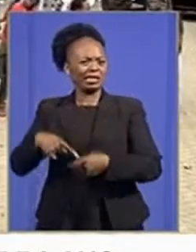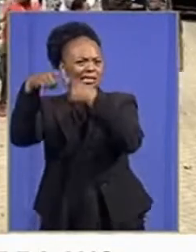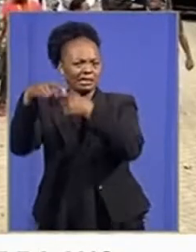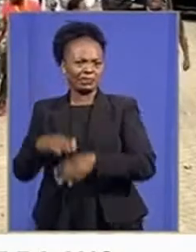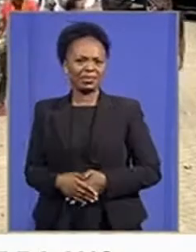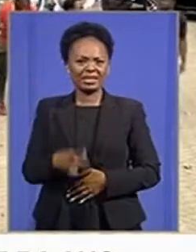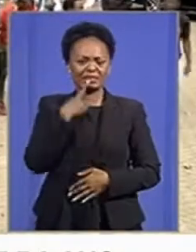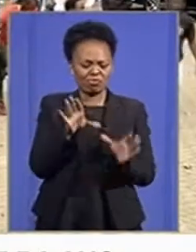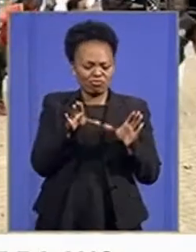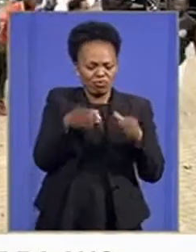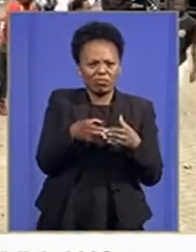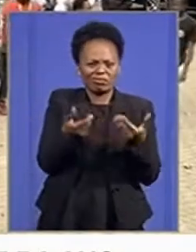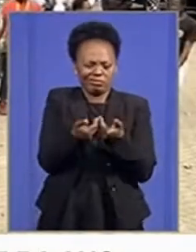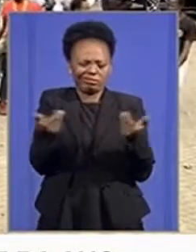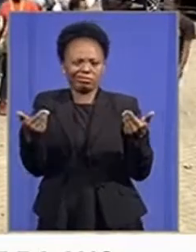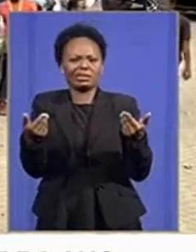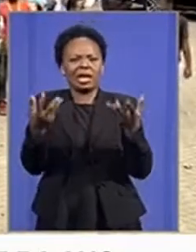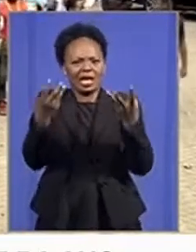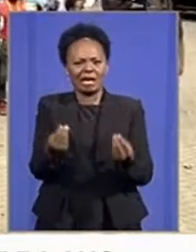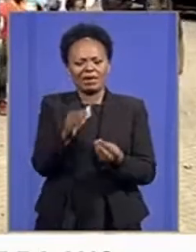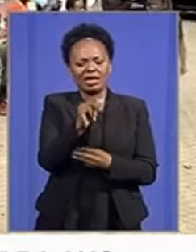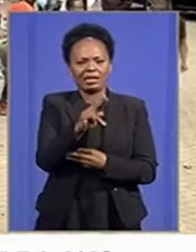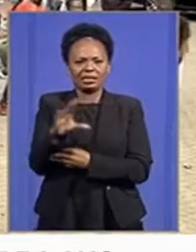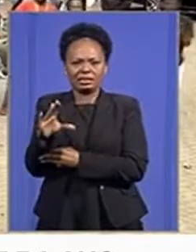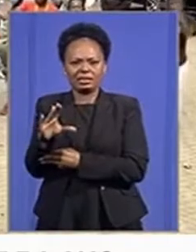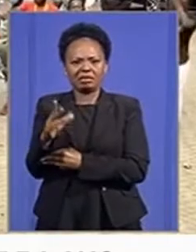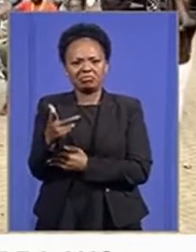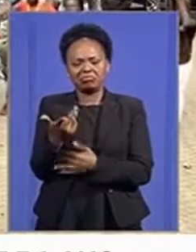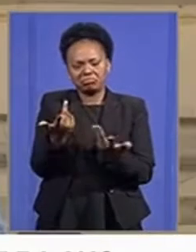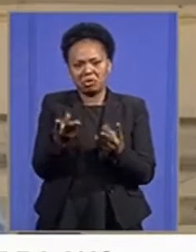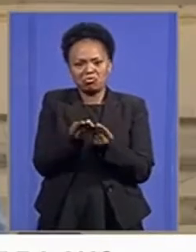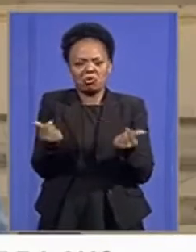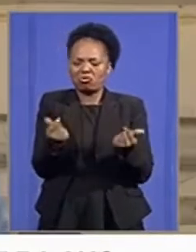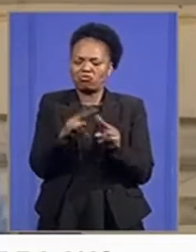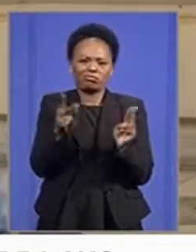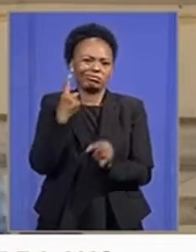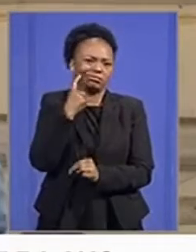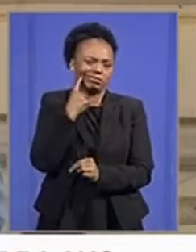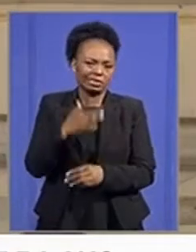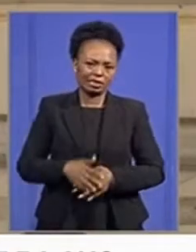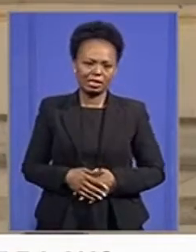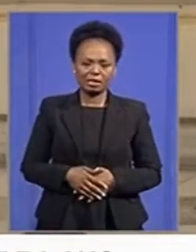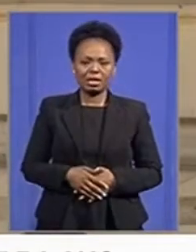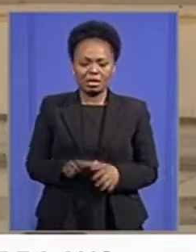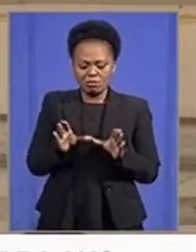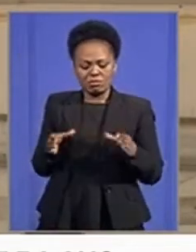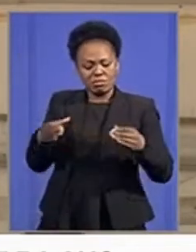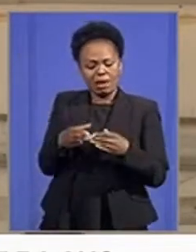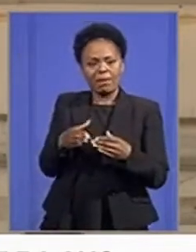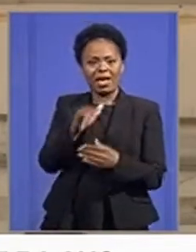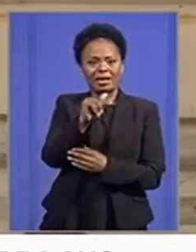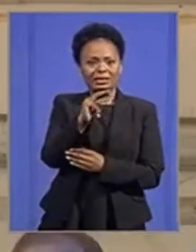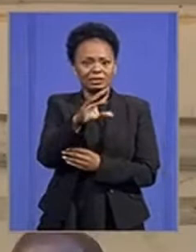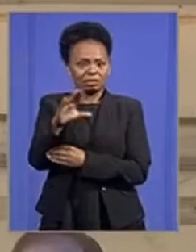a na le dikgotlhang tse di farologaneng ebile go se bonolo go ka di rarabolola. In the movement today,